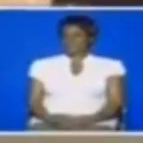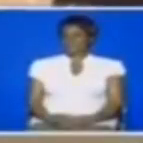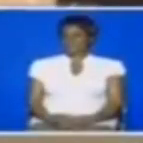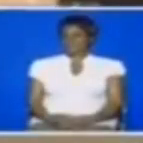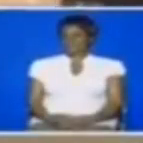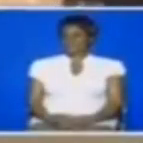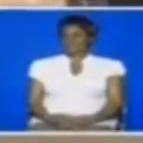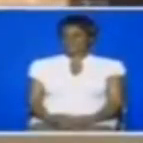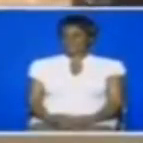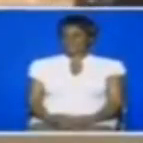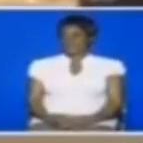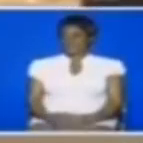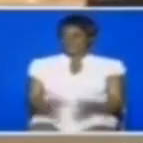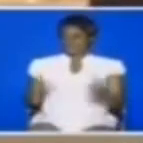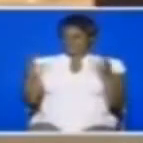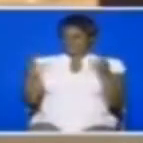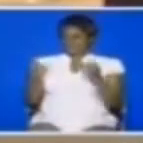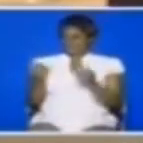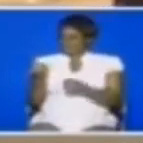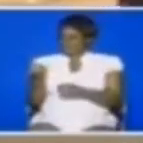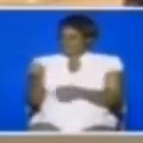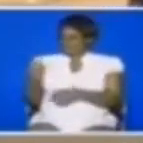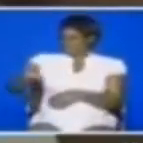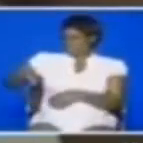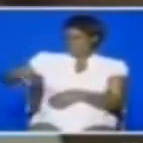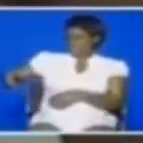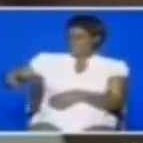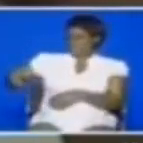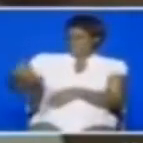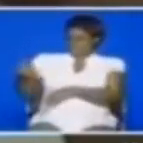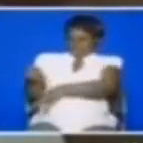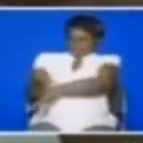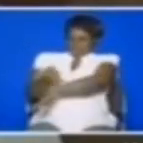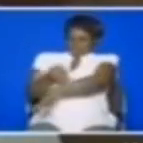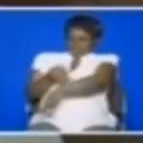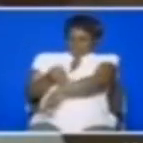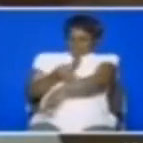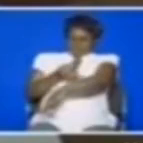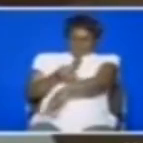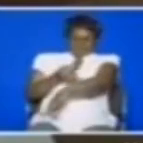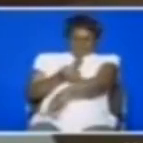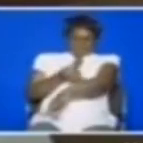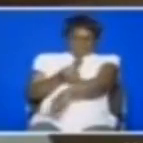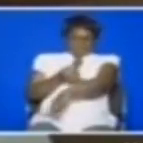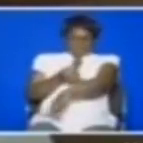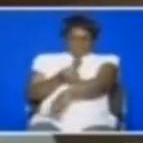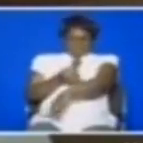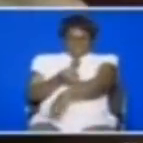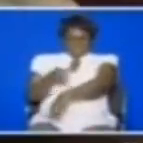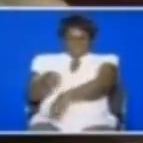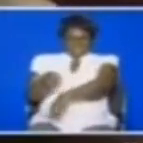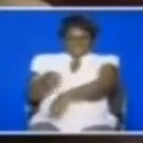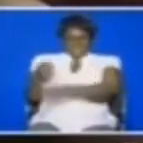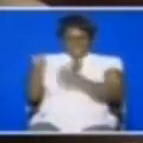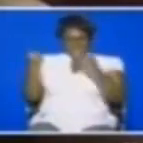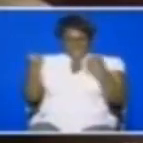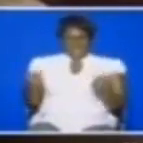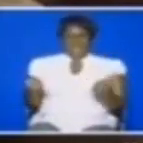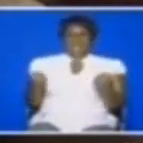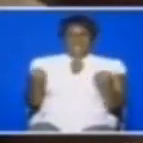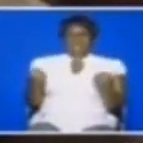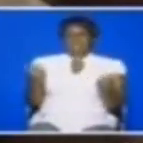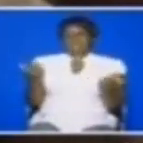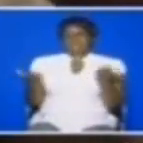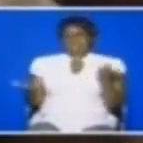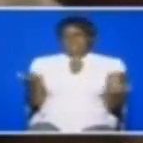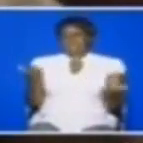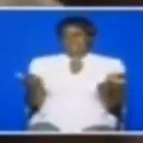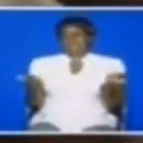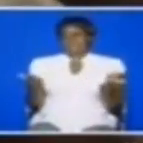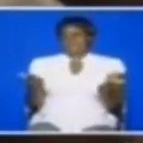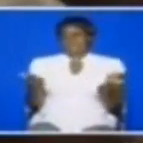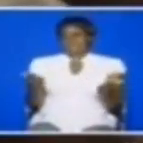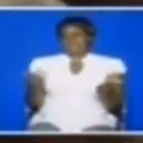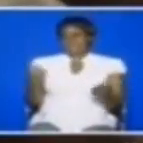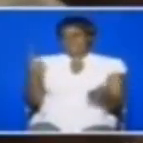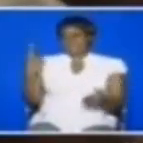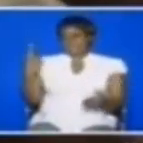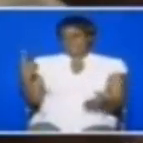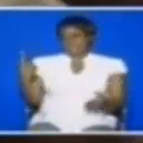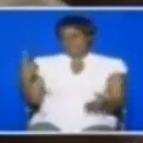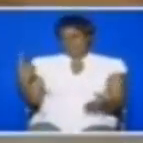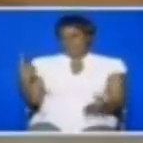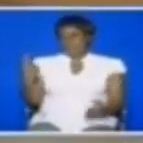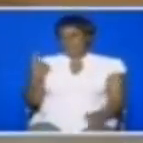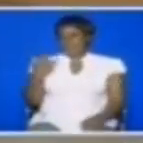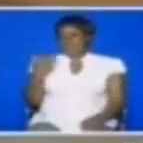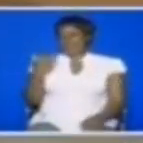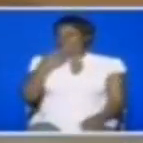For fairly conservative smaller towns, making it as a tattoo artist might be somewhat of a tall order. One young man in